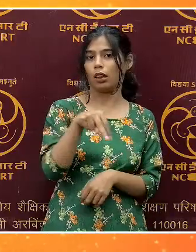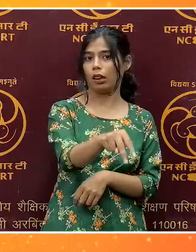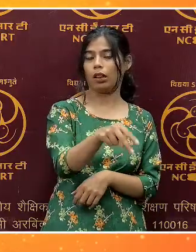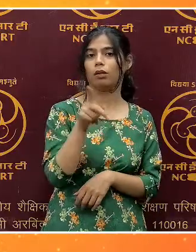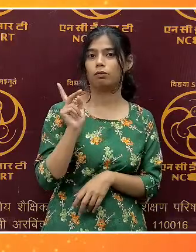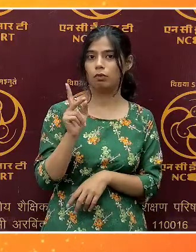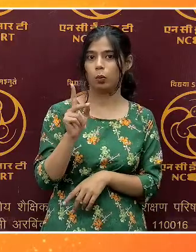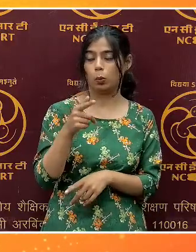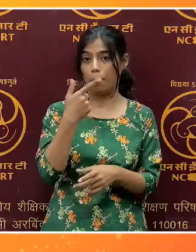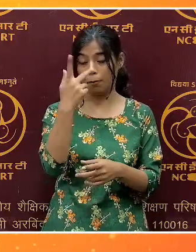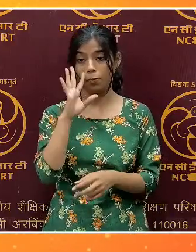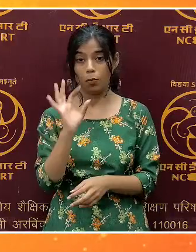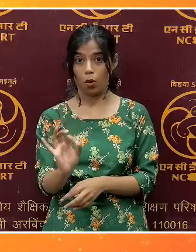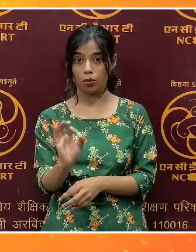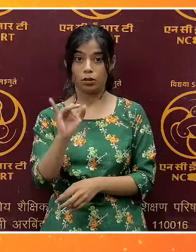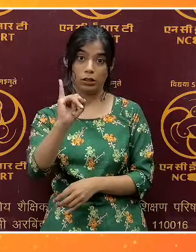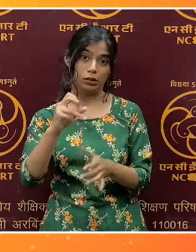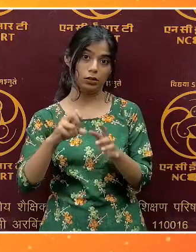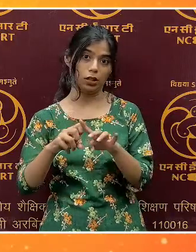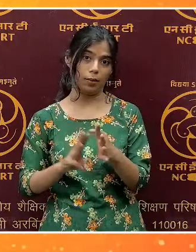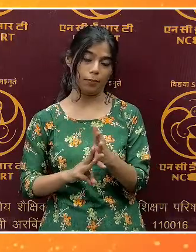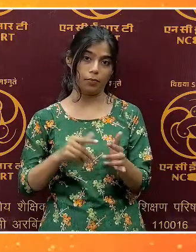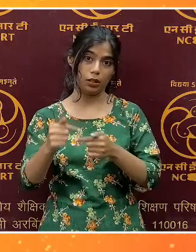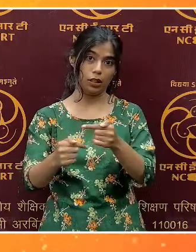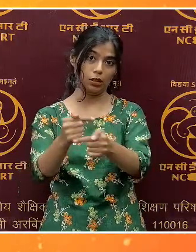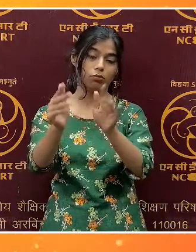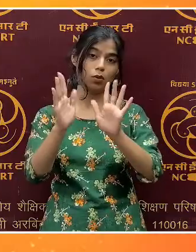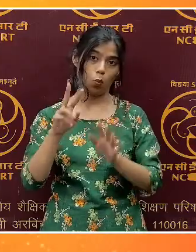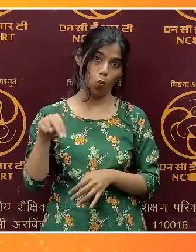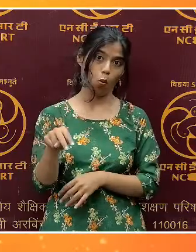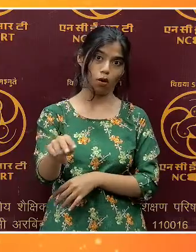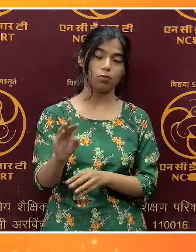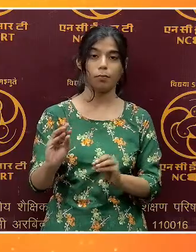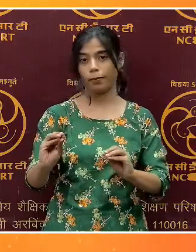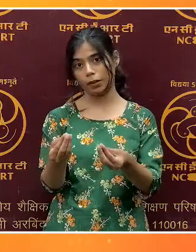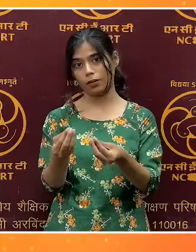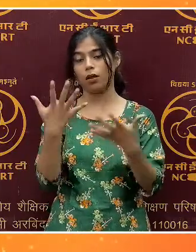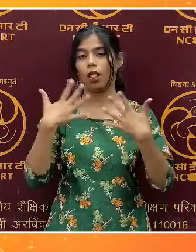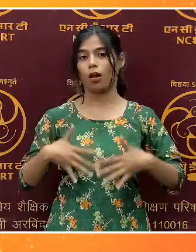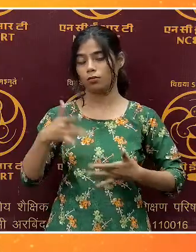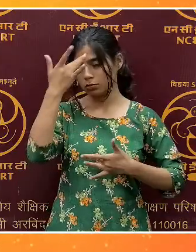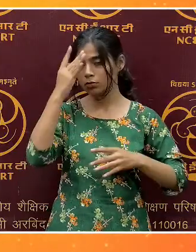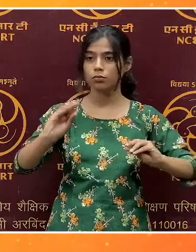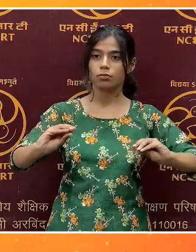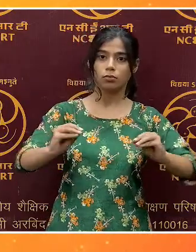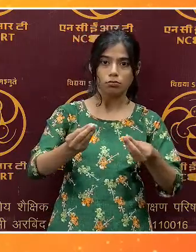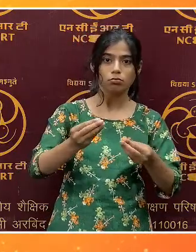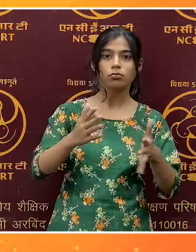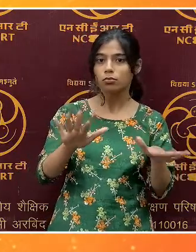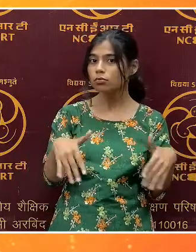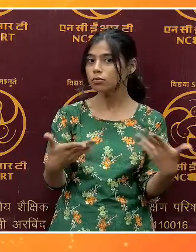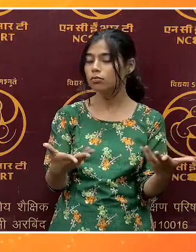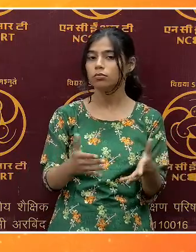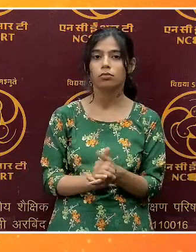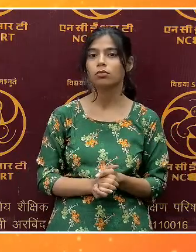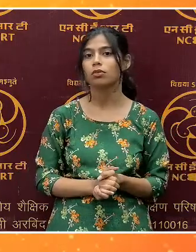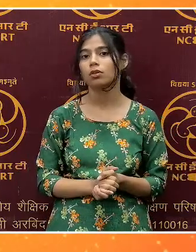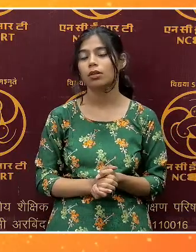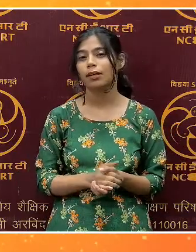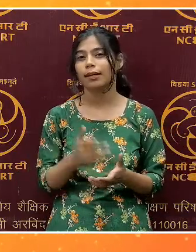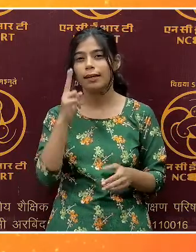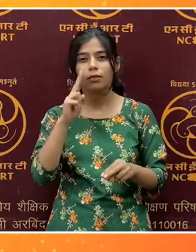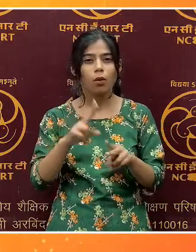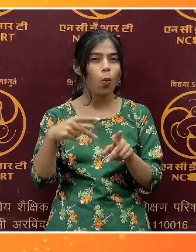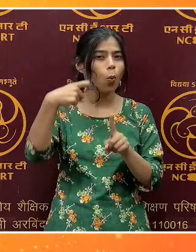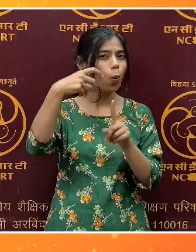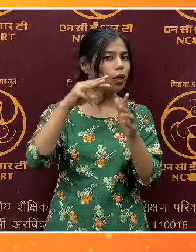algebraic magnitude alone specifies the scalar. Ji. Any change in distance, supposing he adds 1 more kilometer to